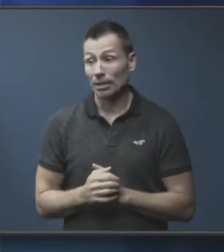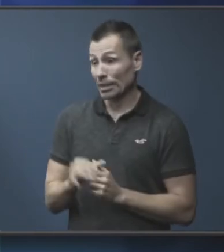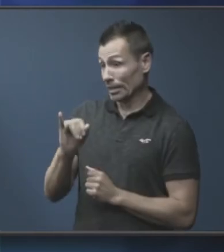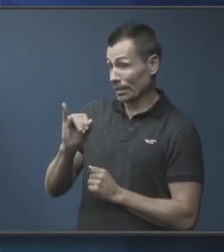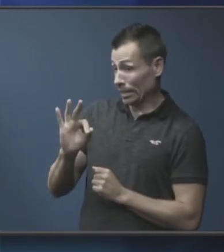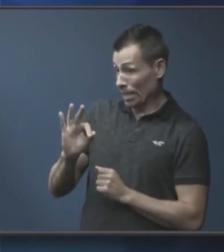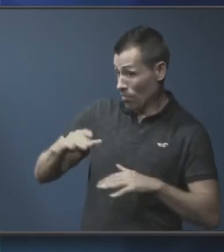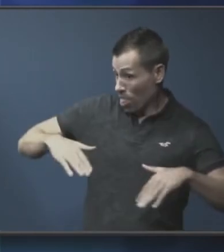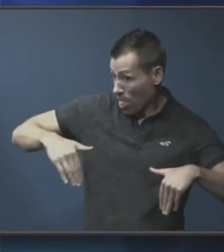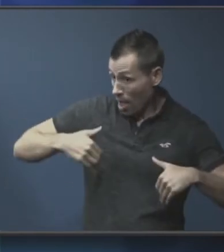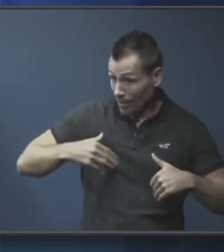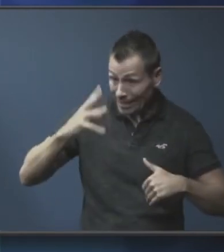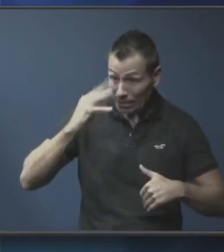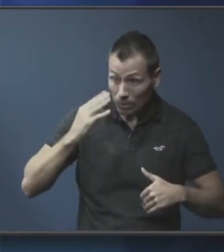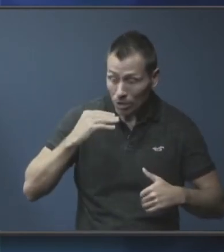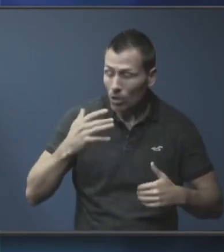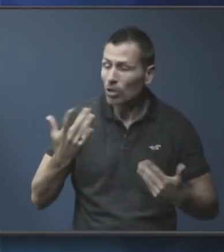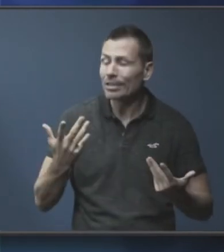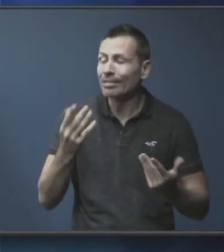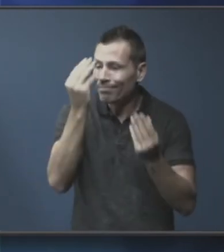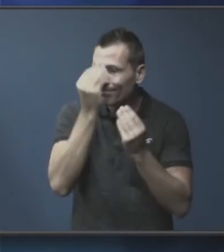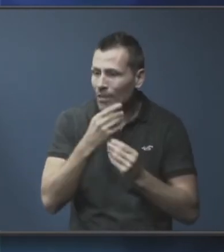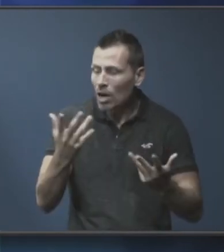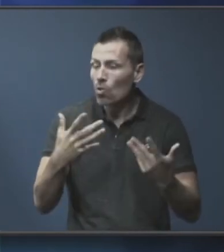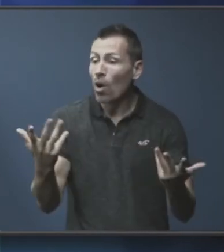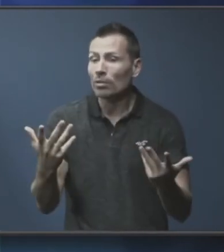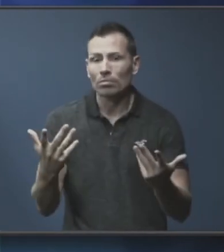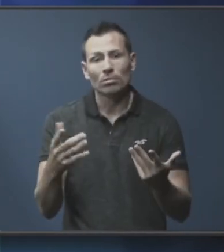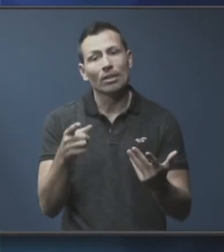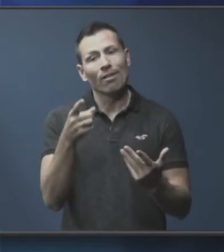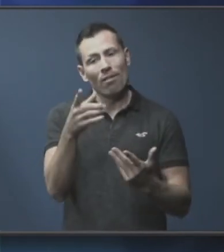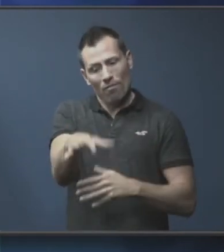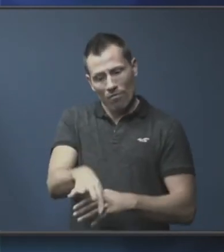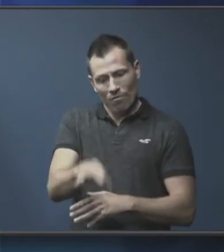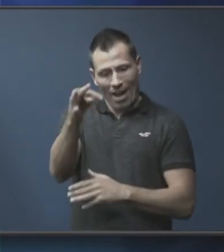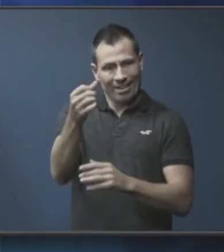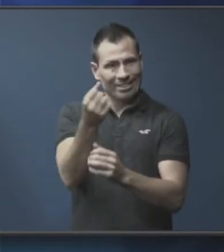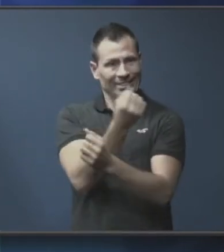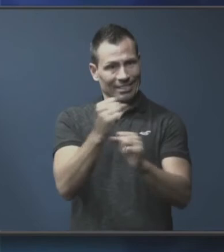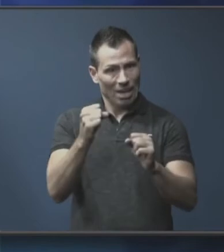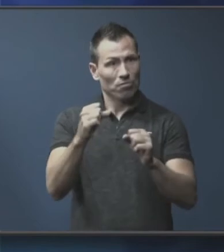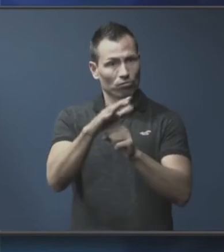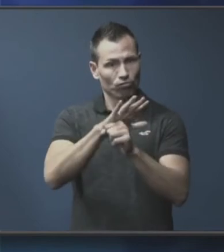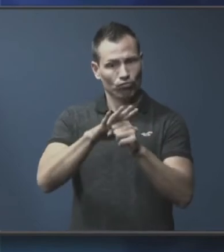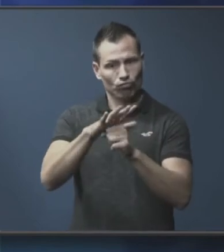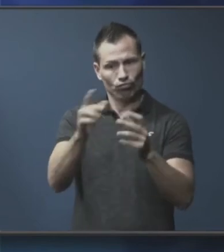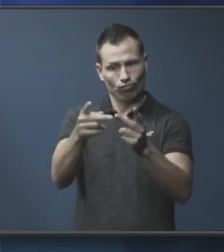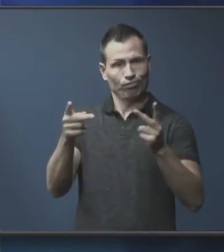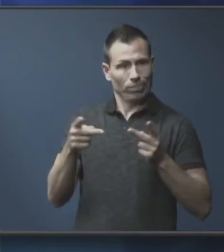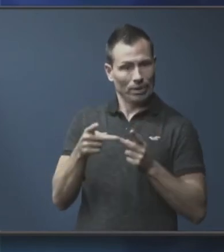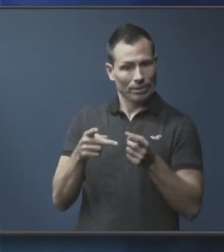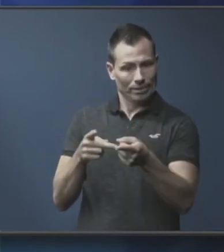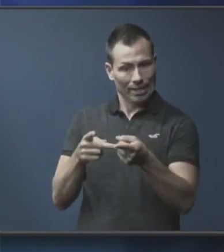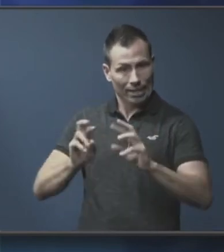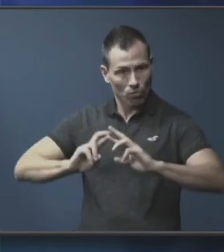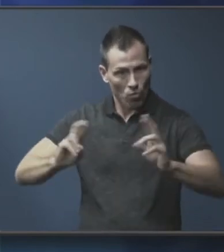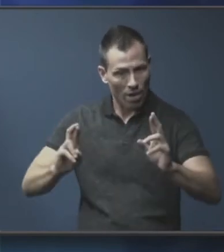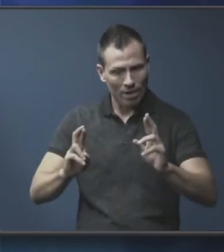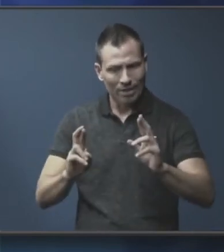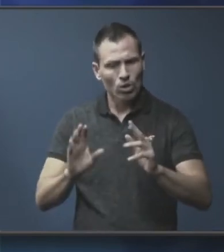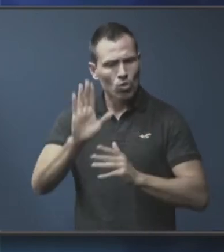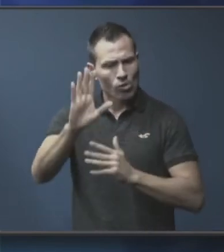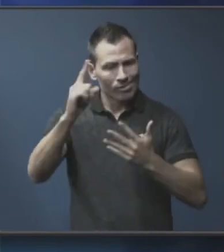safe and secure location, and do the preparations that we've been saying, as for everybody